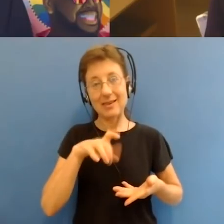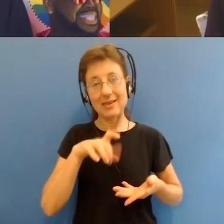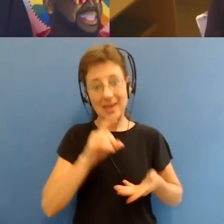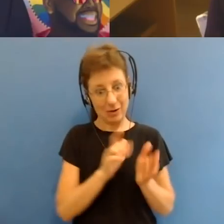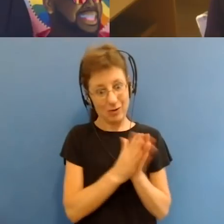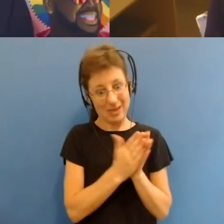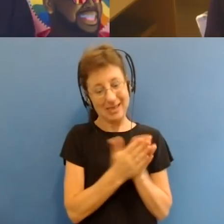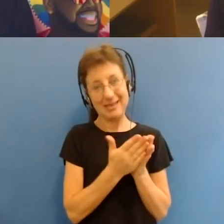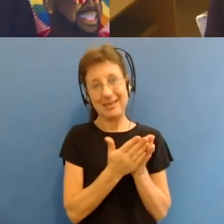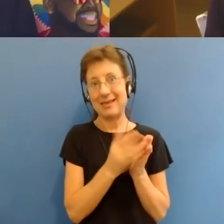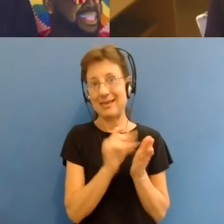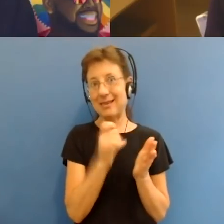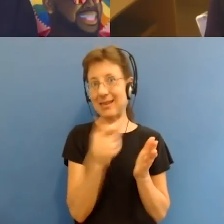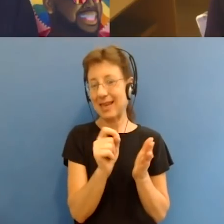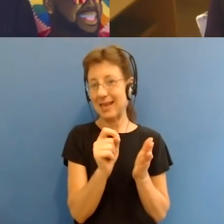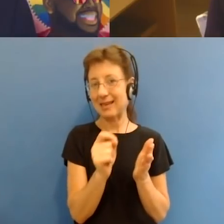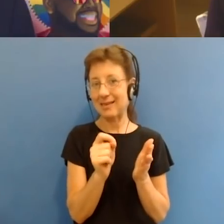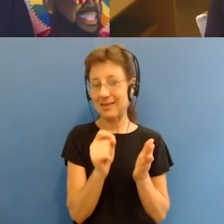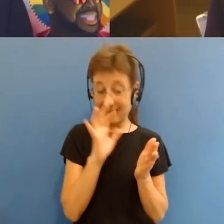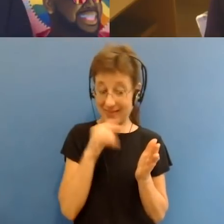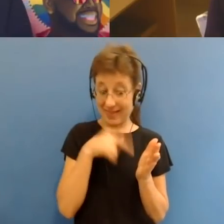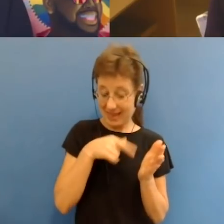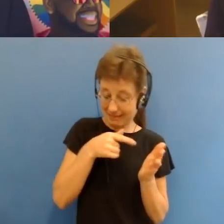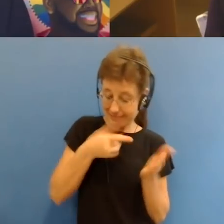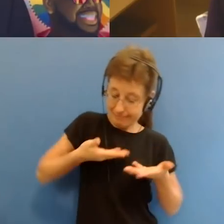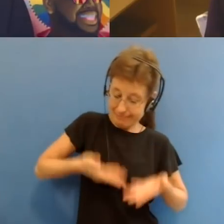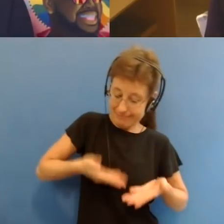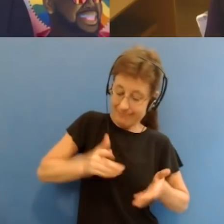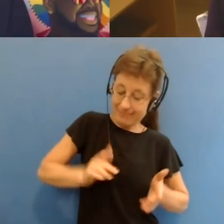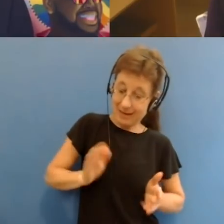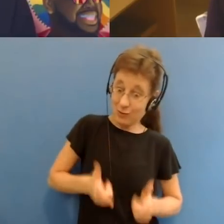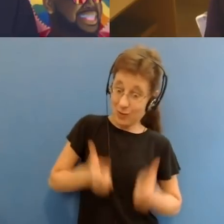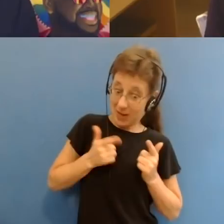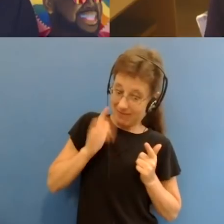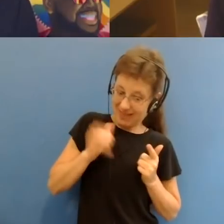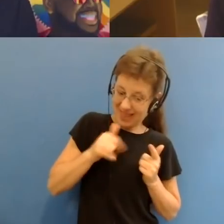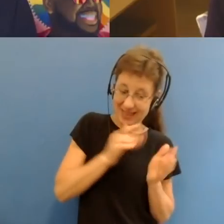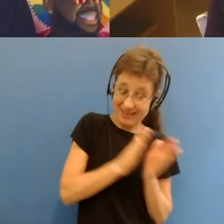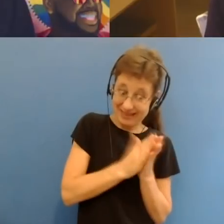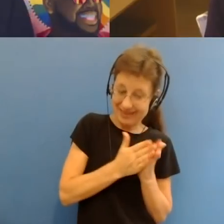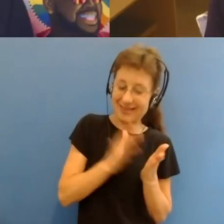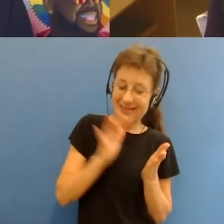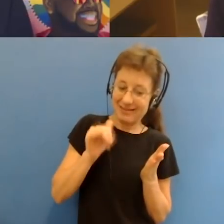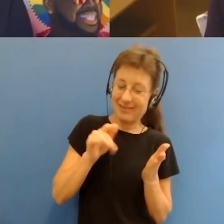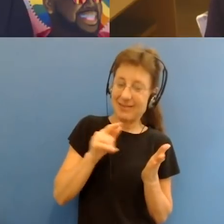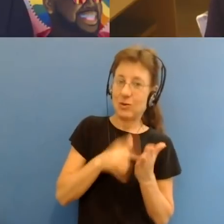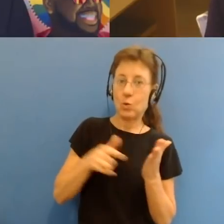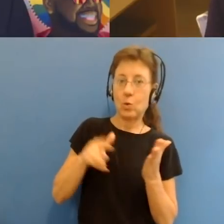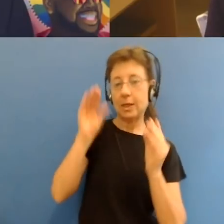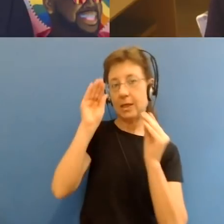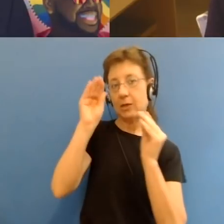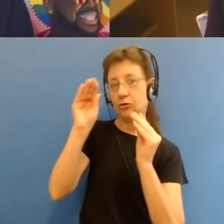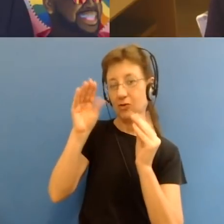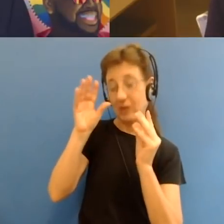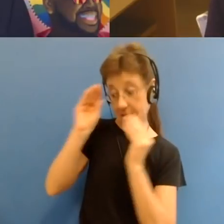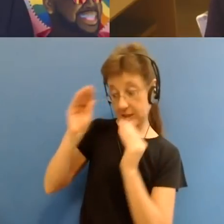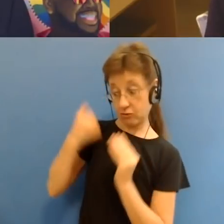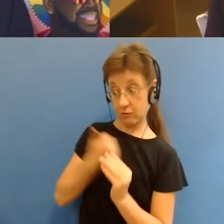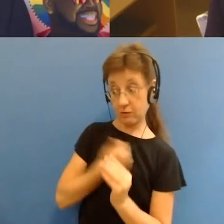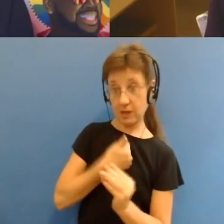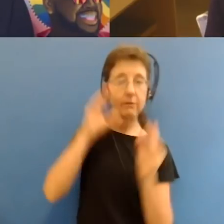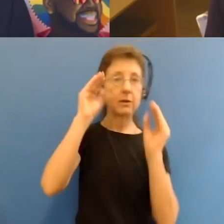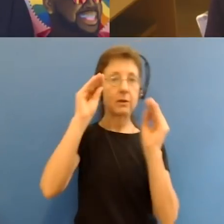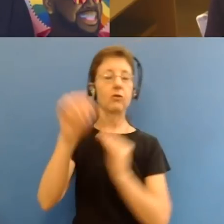that begins to teach, you know, ourselves and others. You know, this is why I think